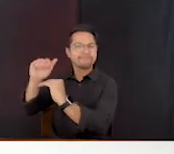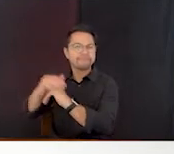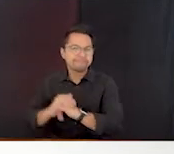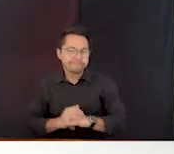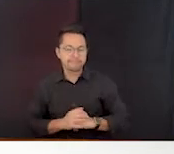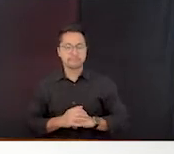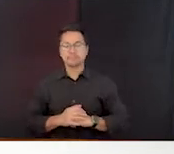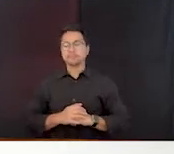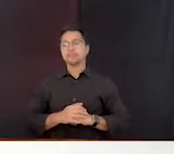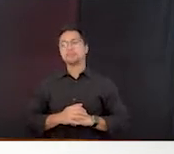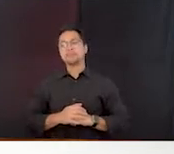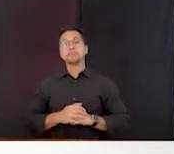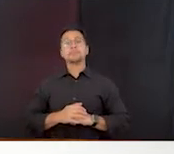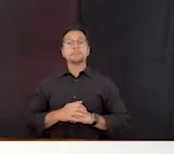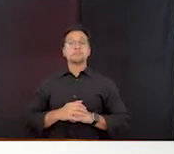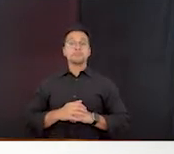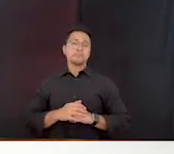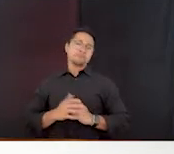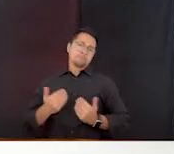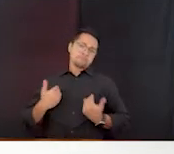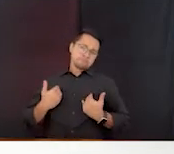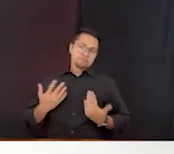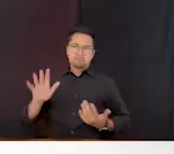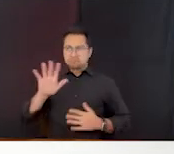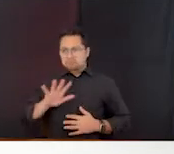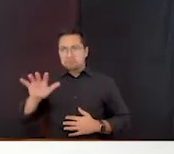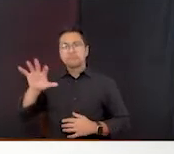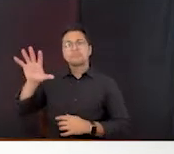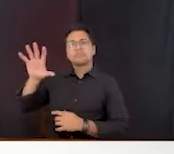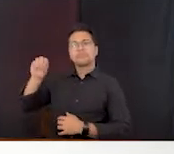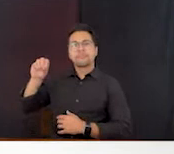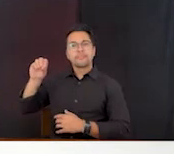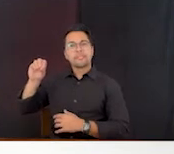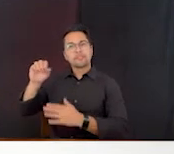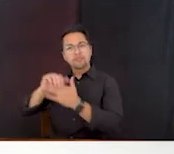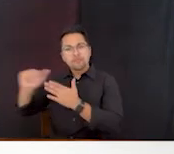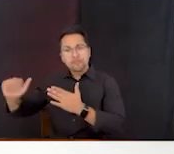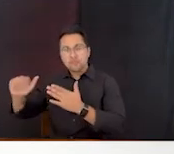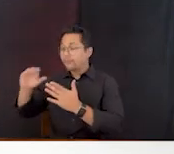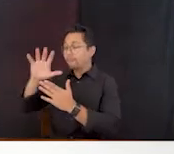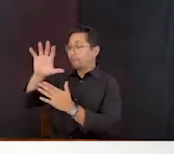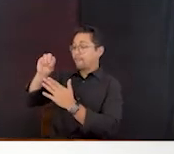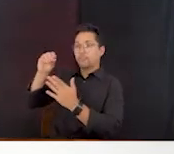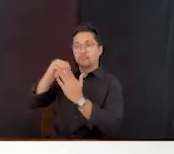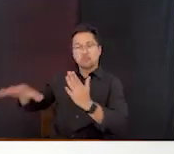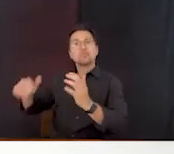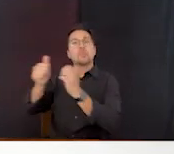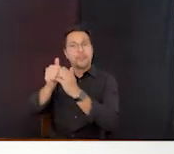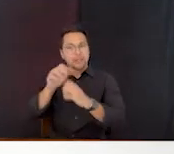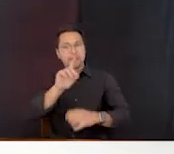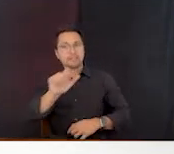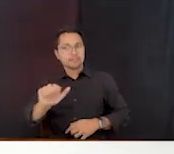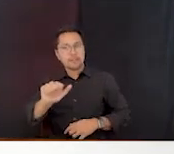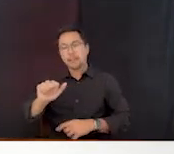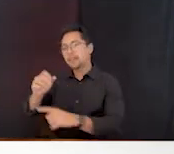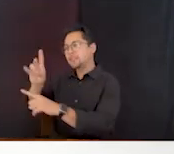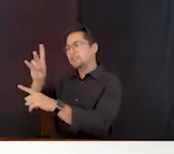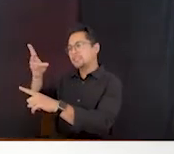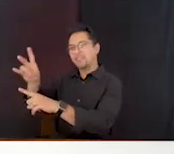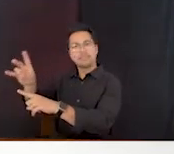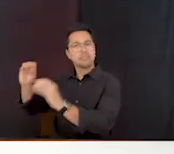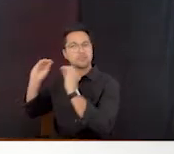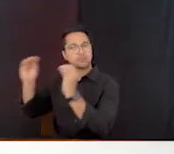sample of about 100 students, and we reduced it to 64 in this analysis just because of